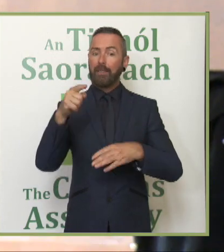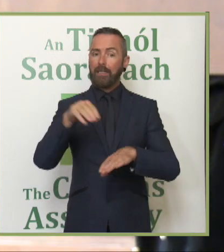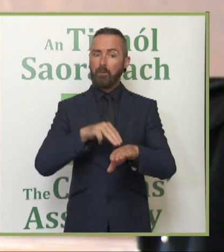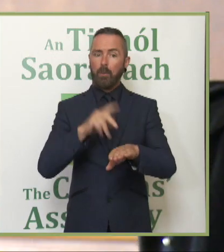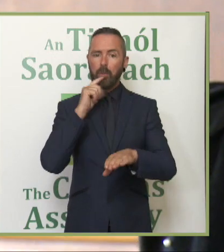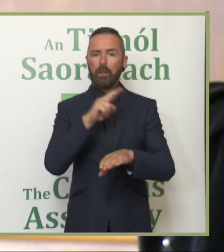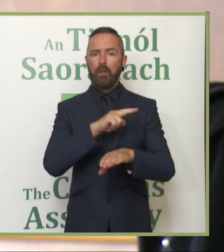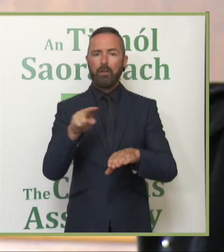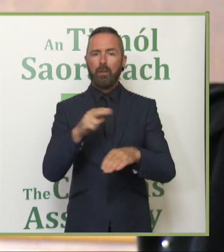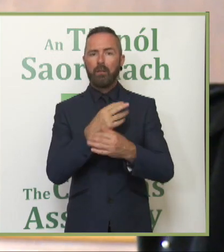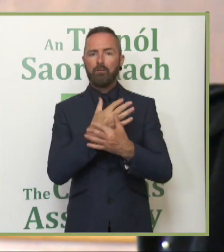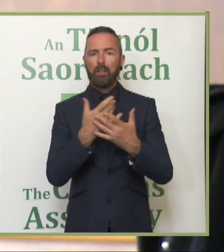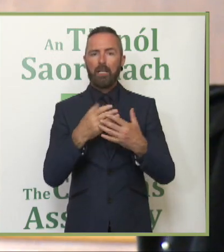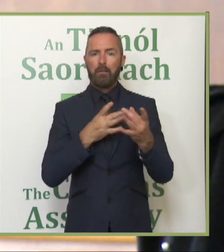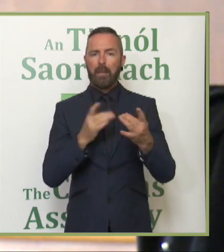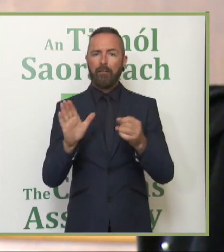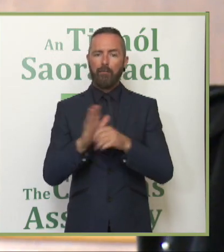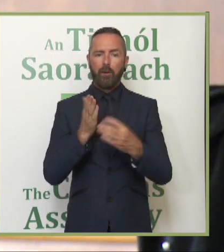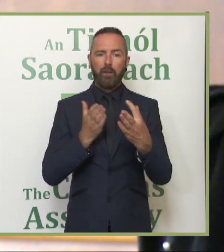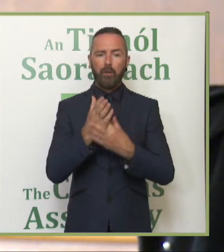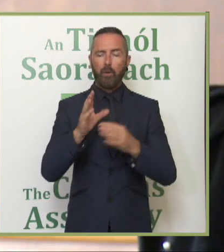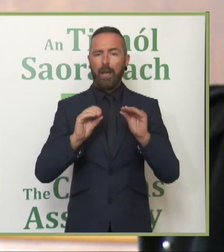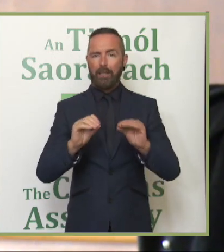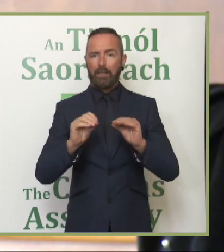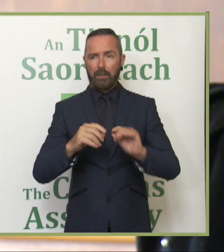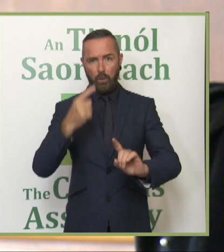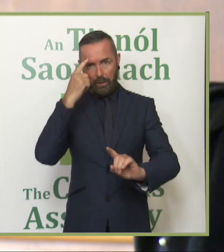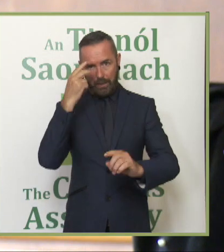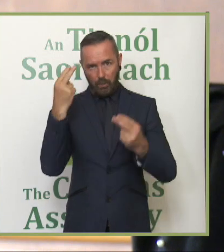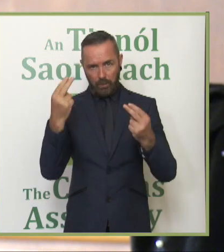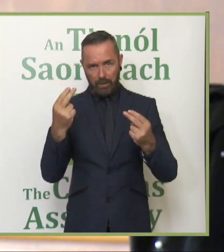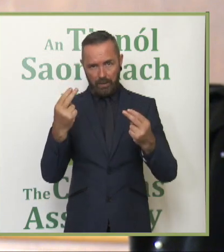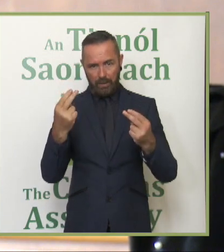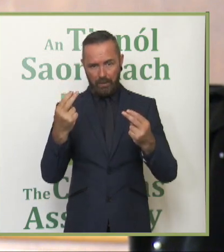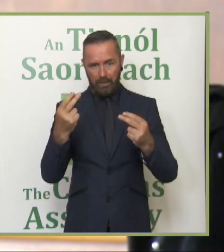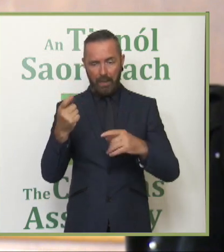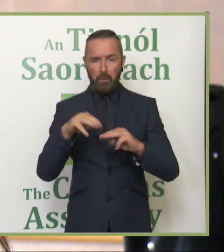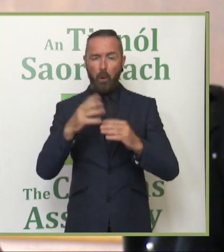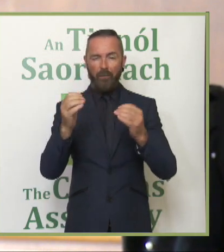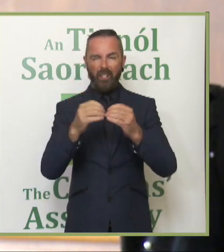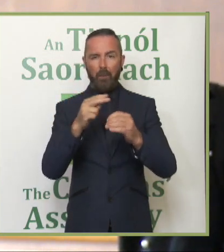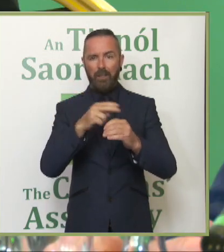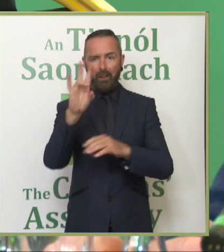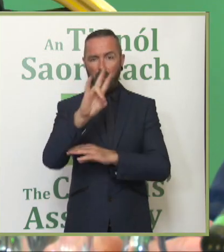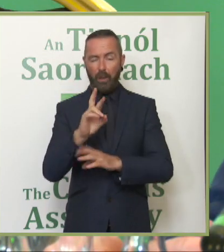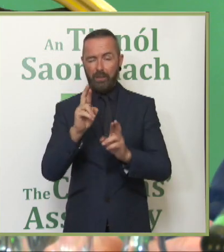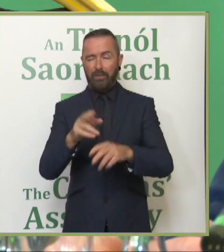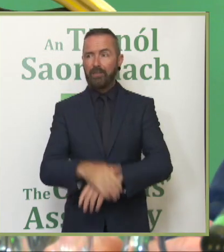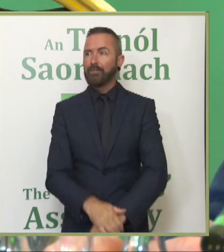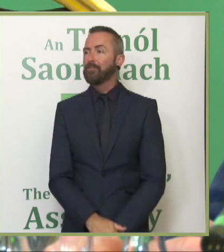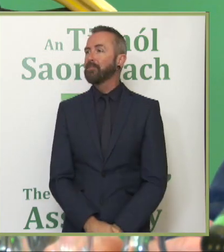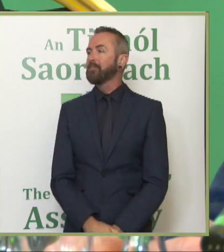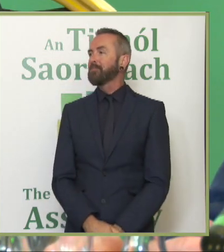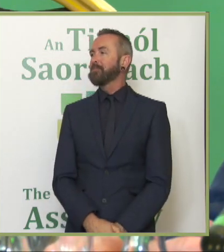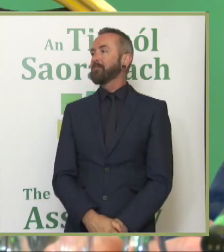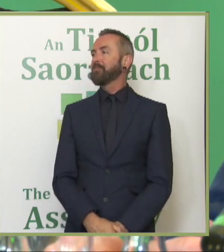make it to education and at least some higher education. I think that's a comment more than a question. Yeah. Is that okay? Yeah.